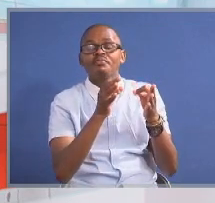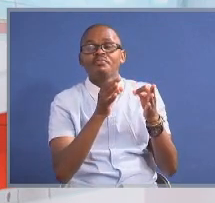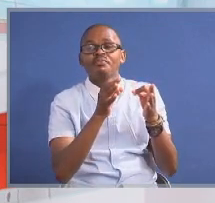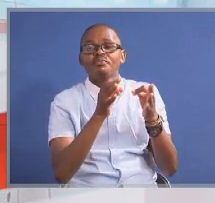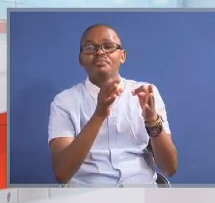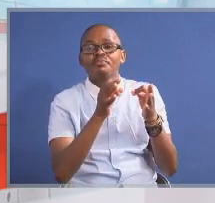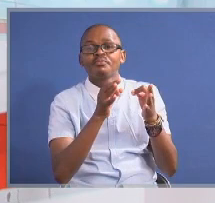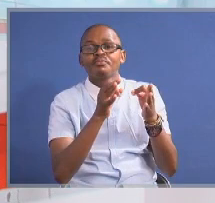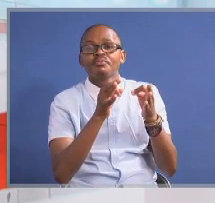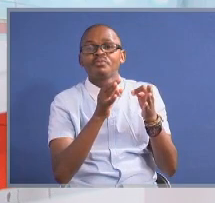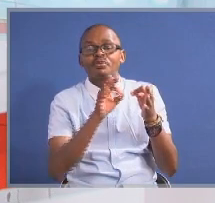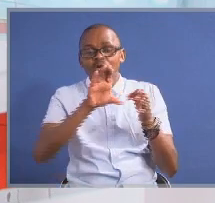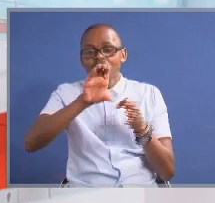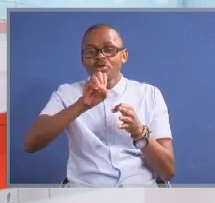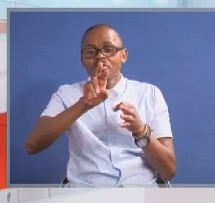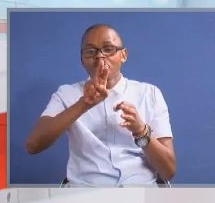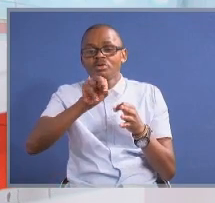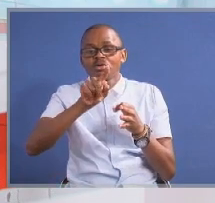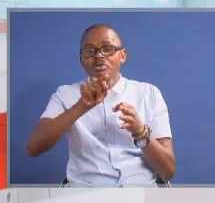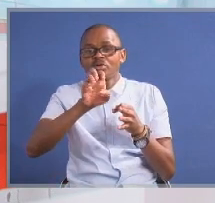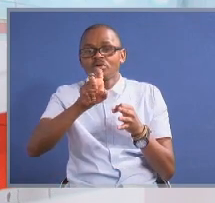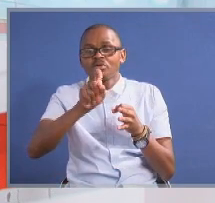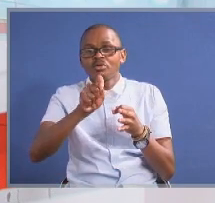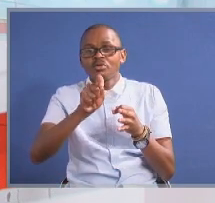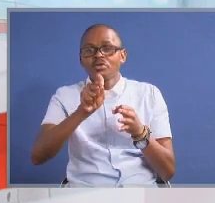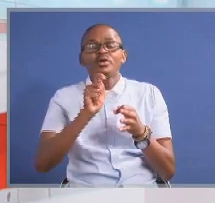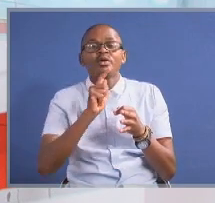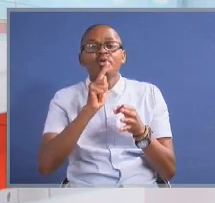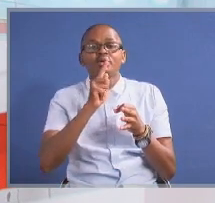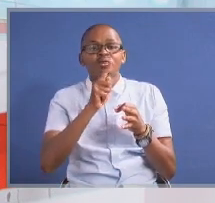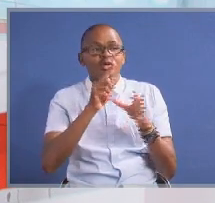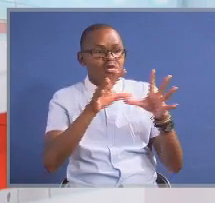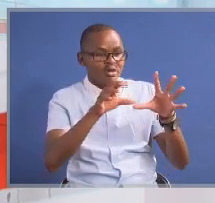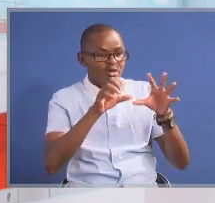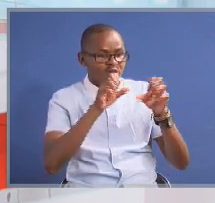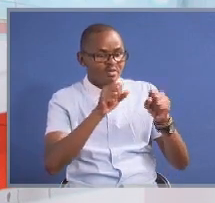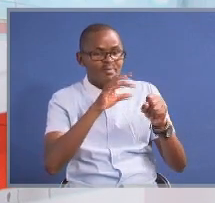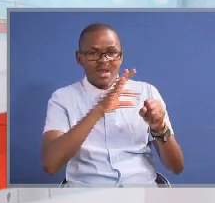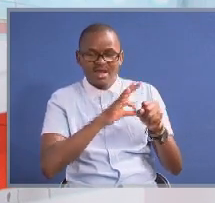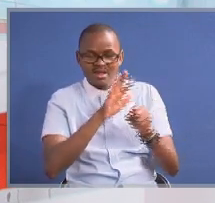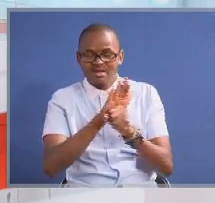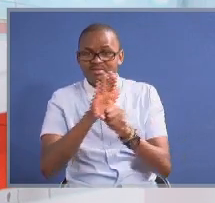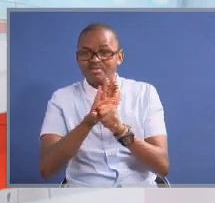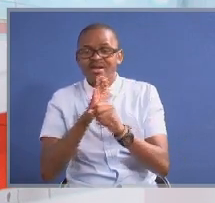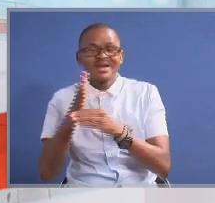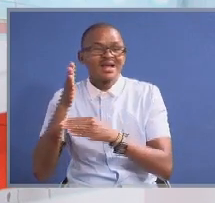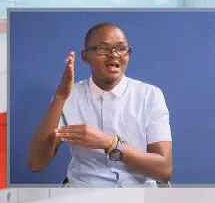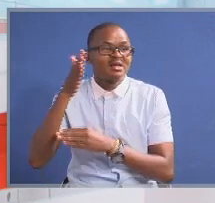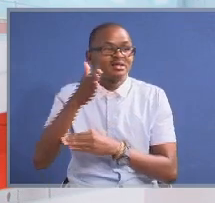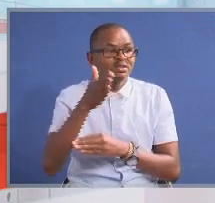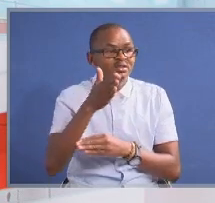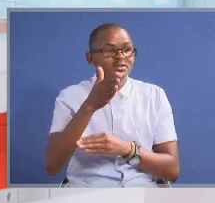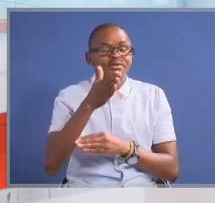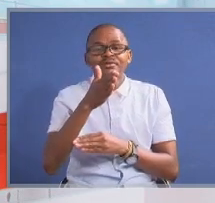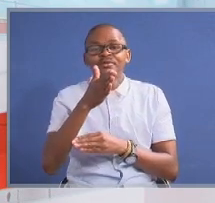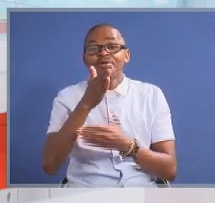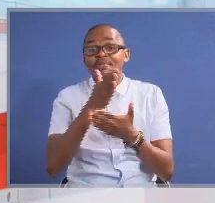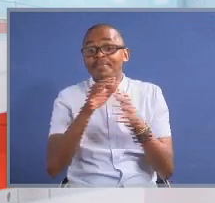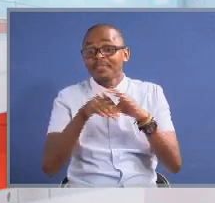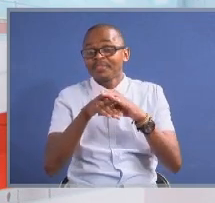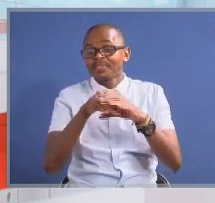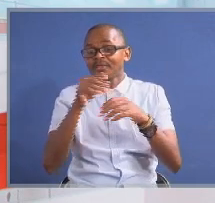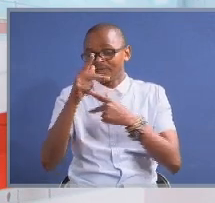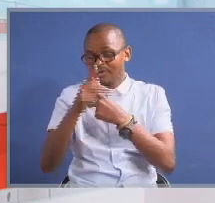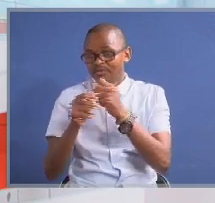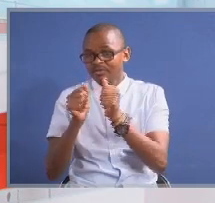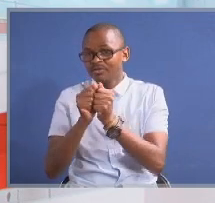context. We've been able to receive some benefits directly through our partnership